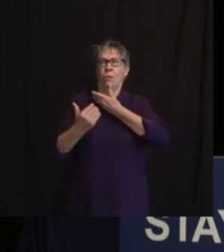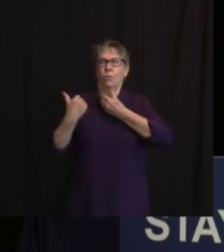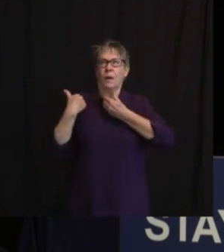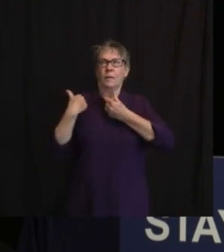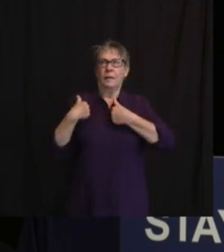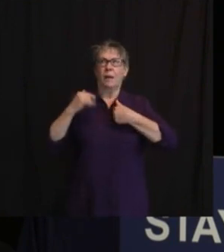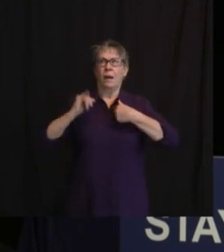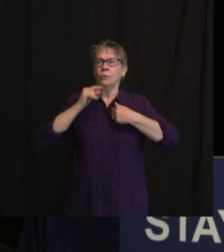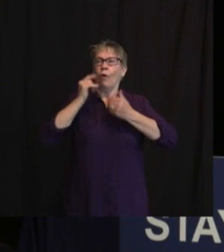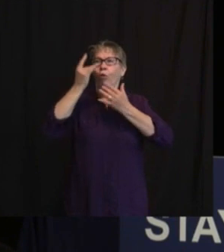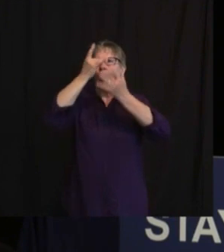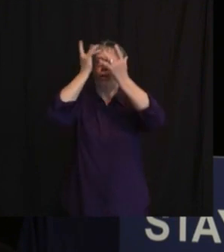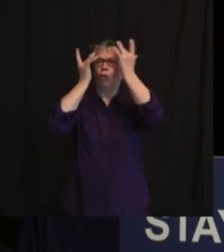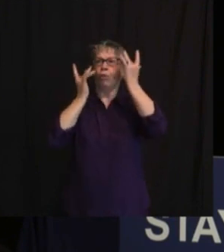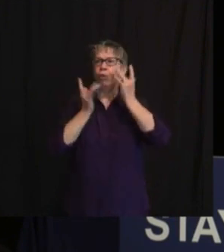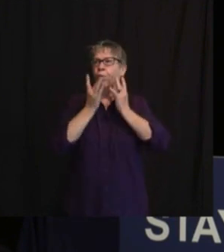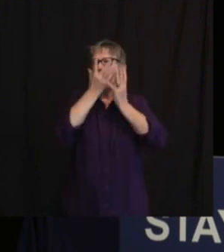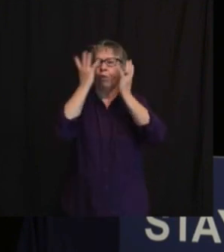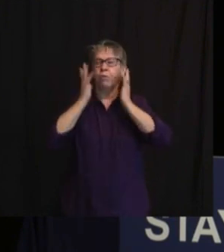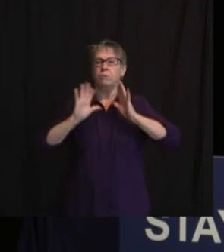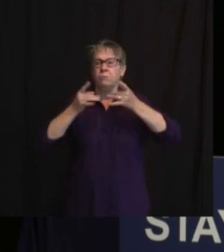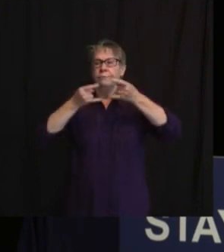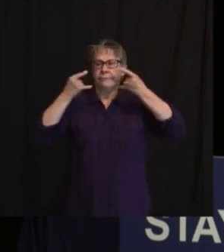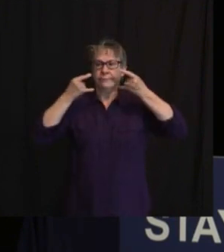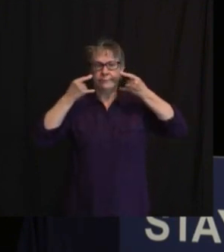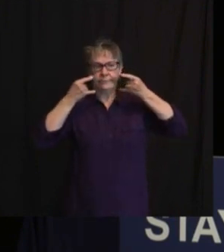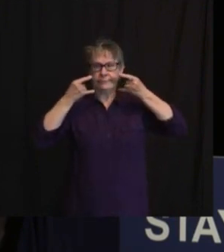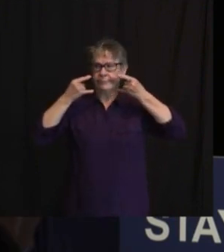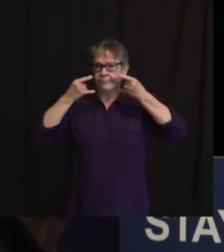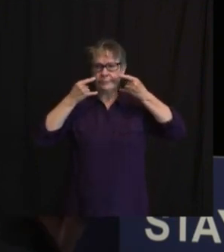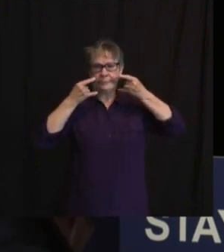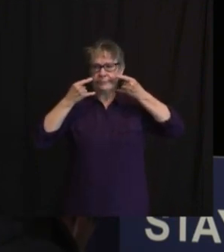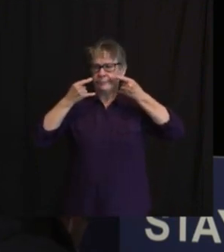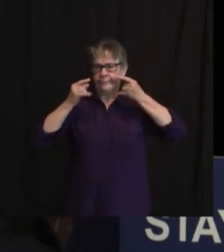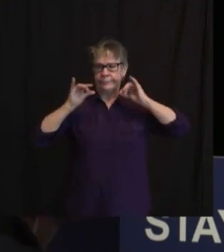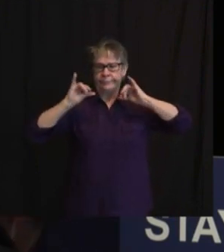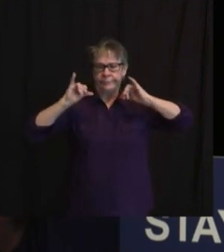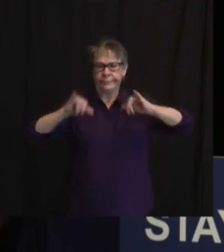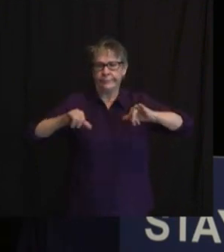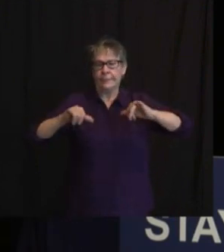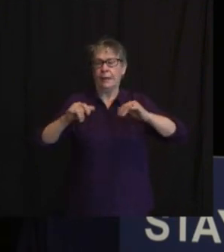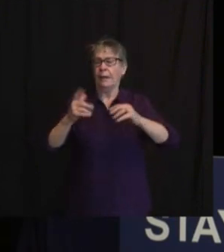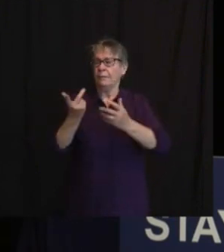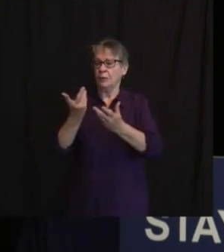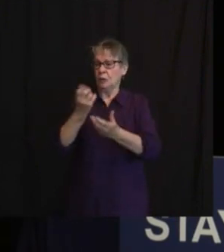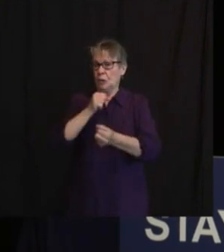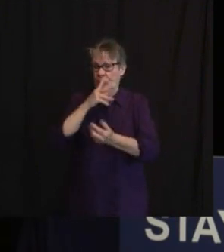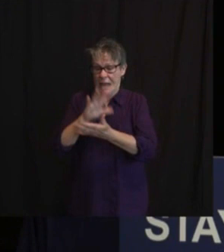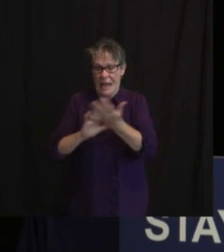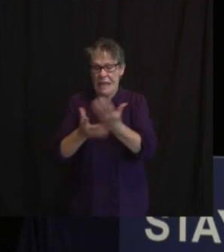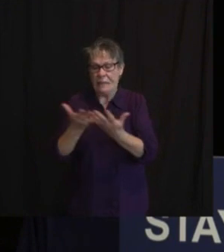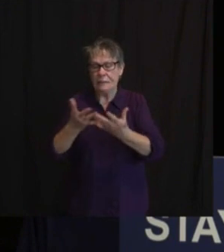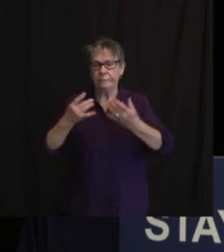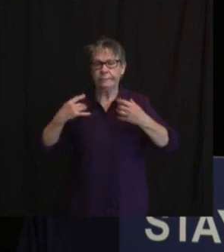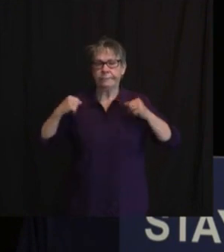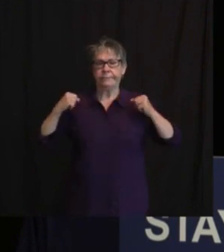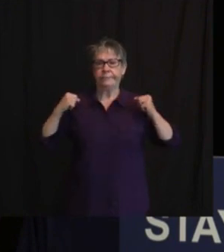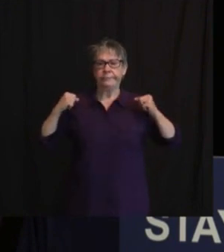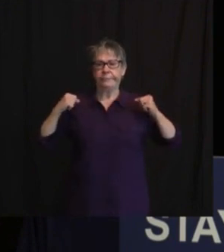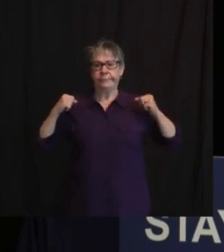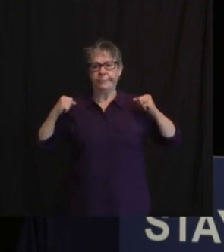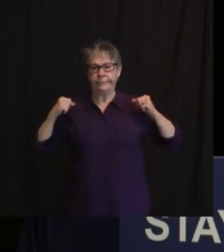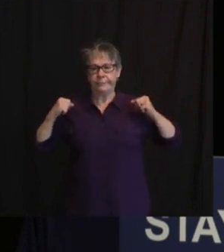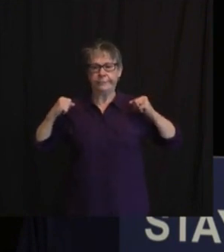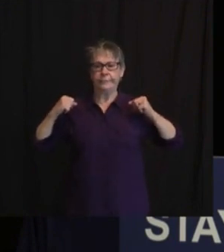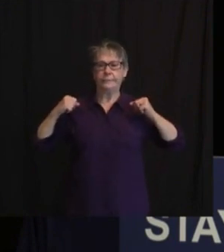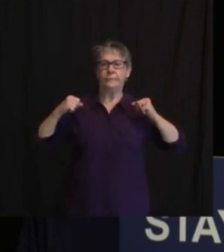you accidentally touch your face, you could potentially introduce virus into your mouth or your nose, whether it's coronavirus or